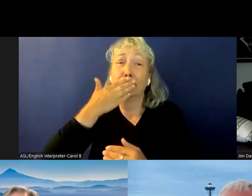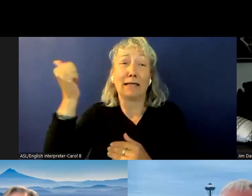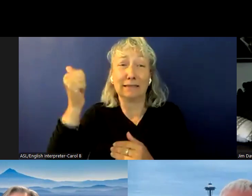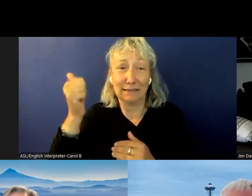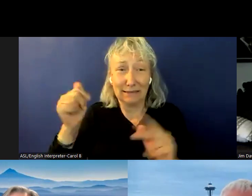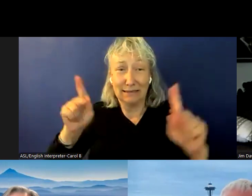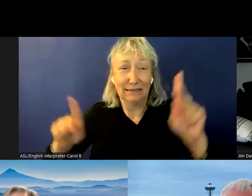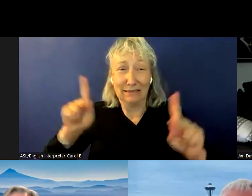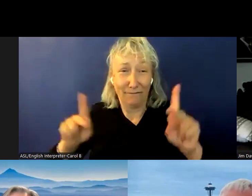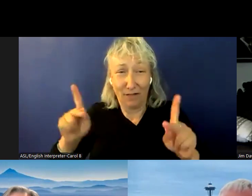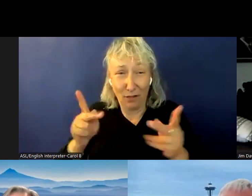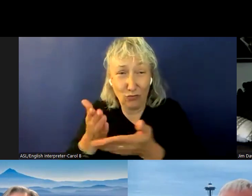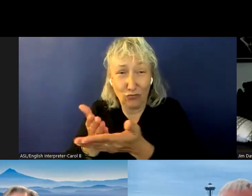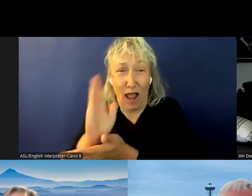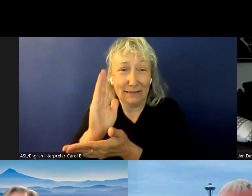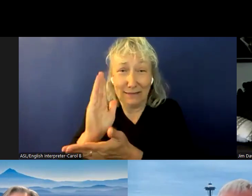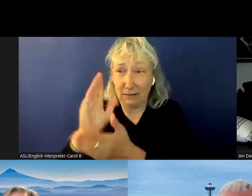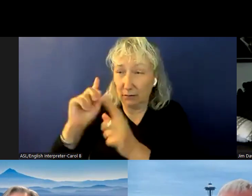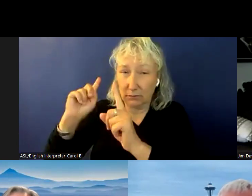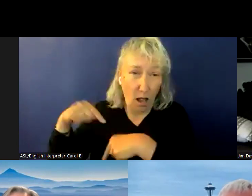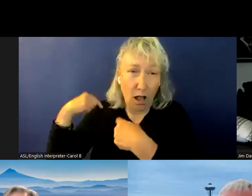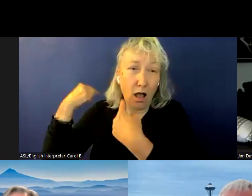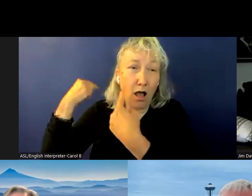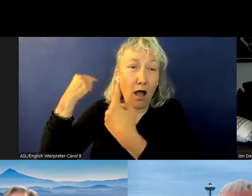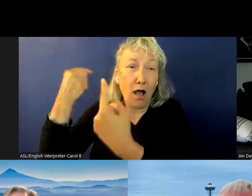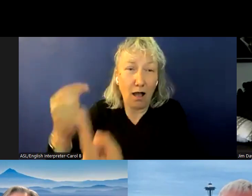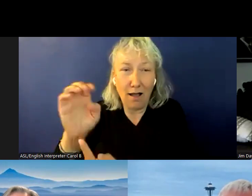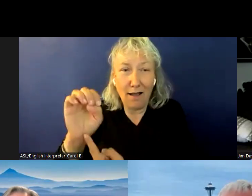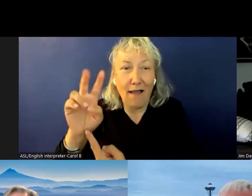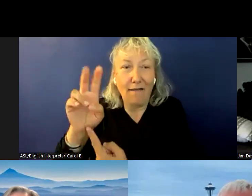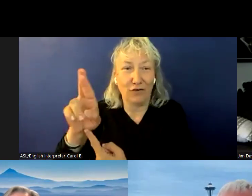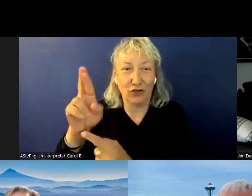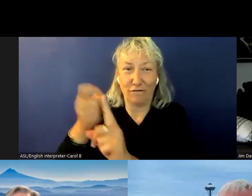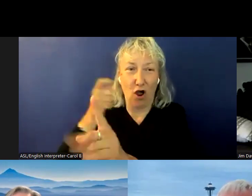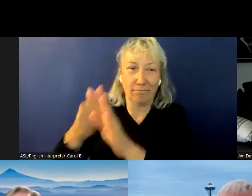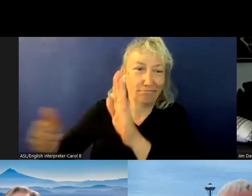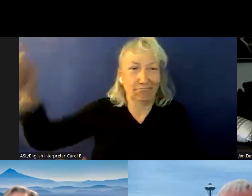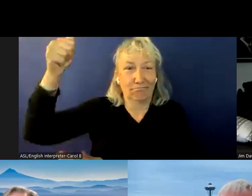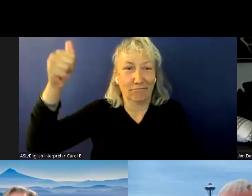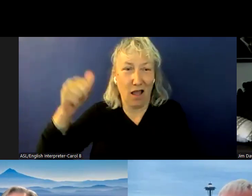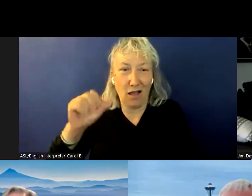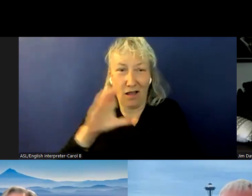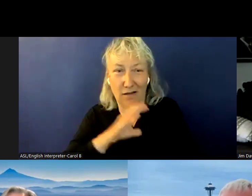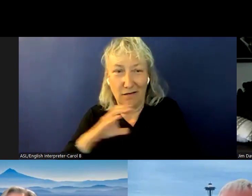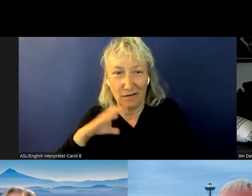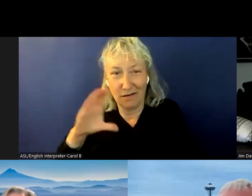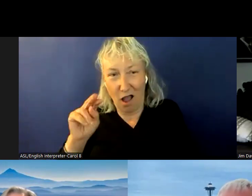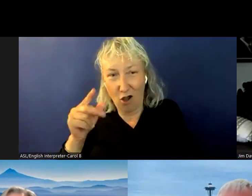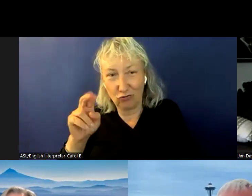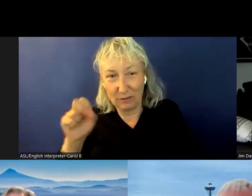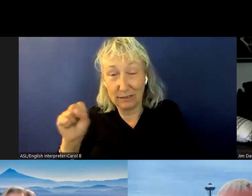rights legislation to ever come out of Congress. It was signed in July of